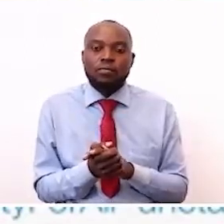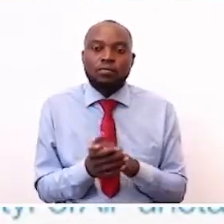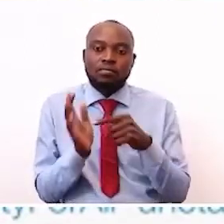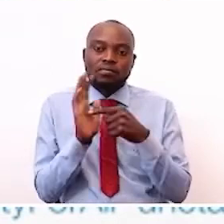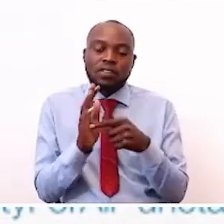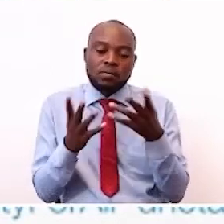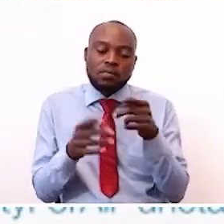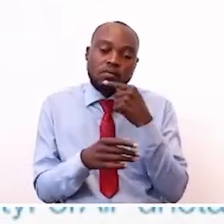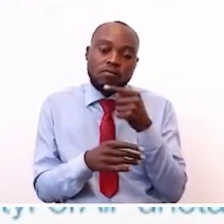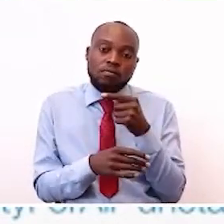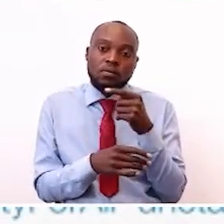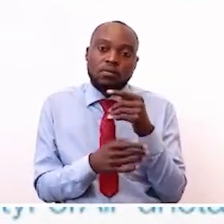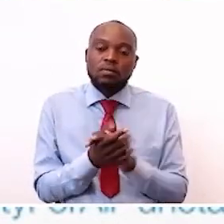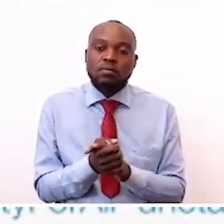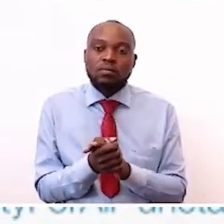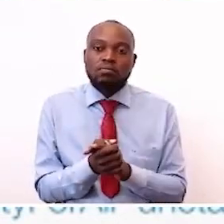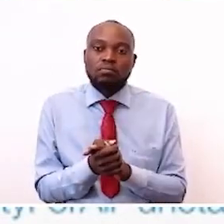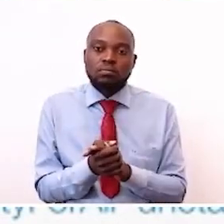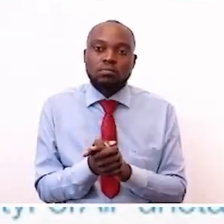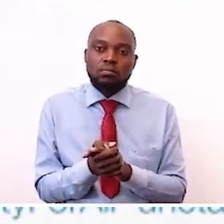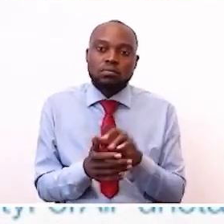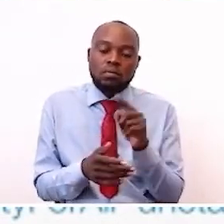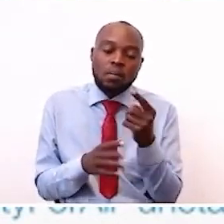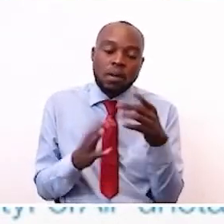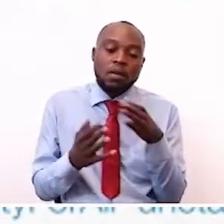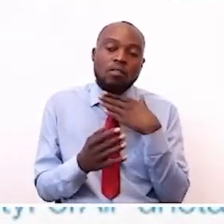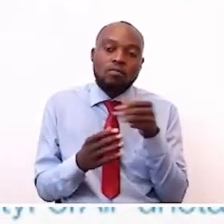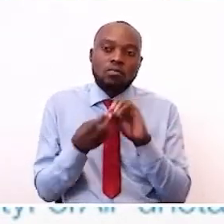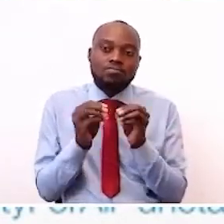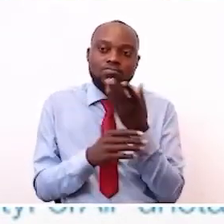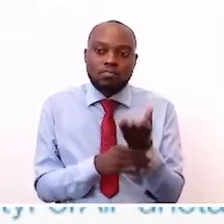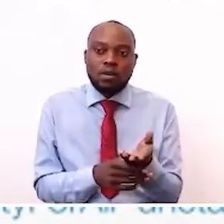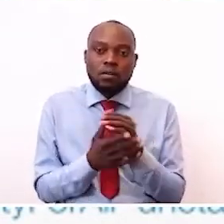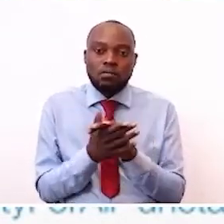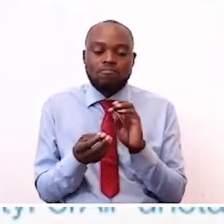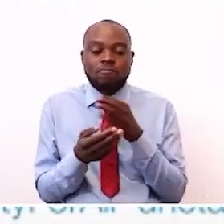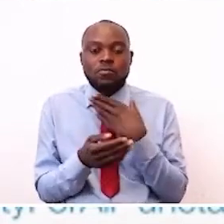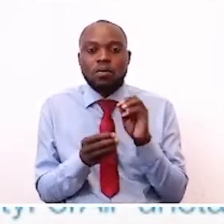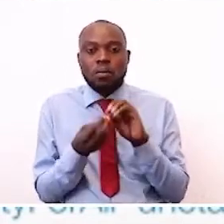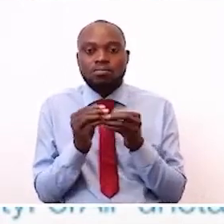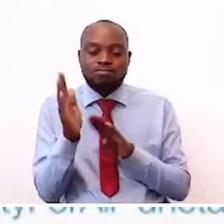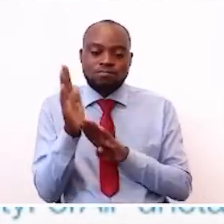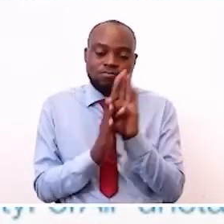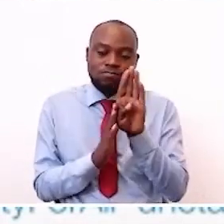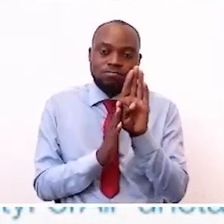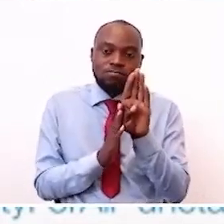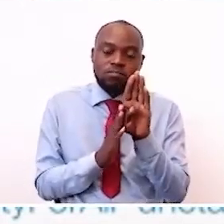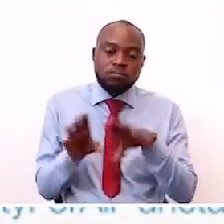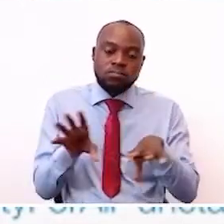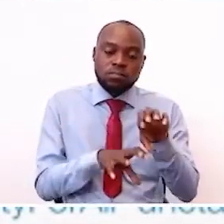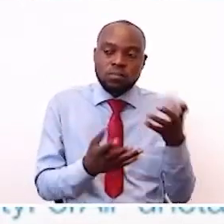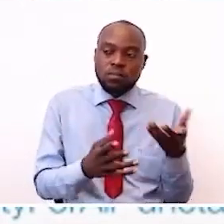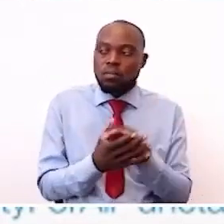suggest that one of the things that needs to be done is to reclaim something like the development capacity for